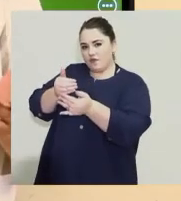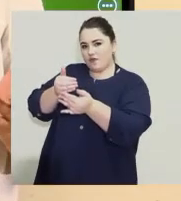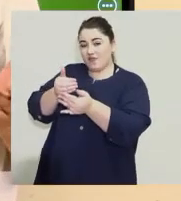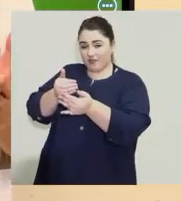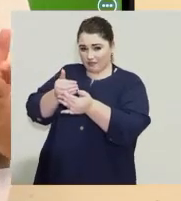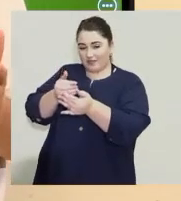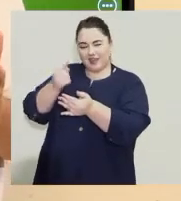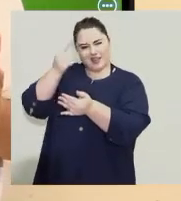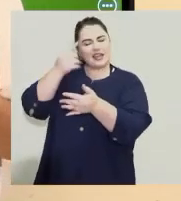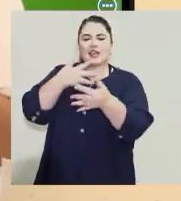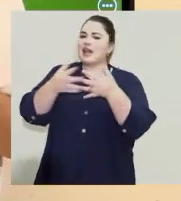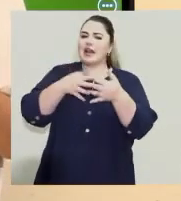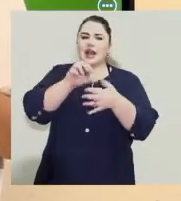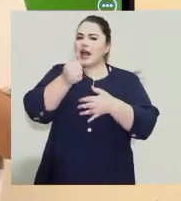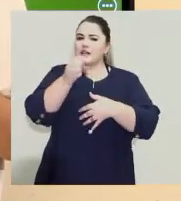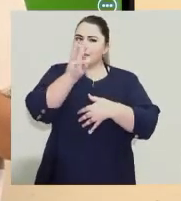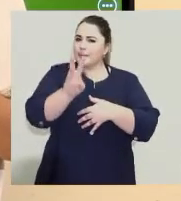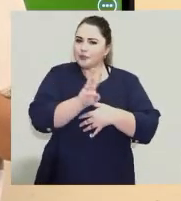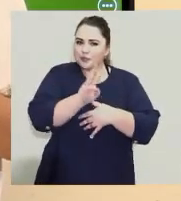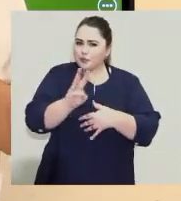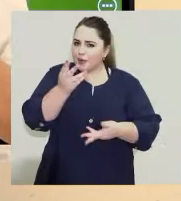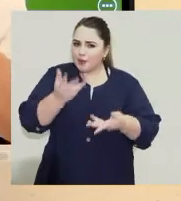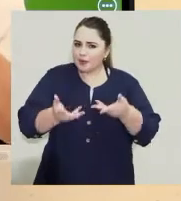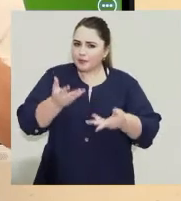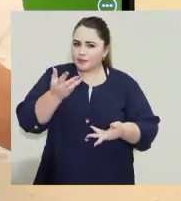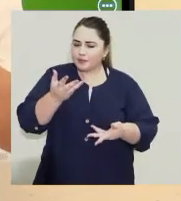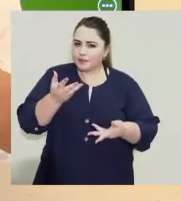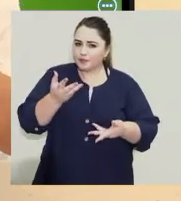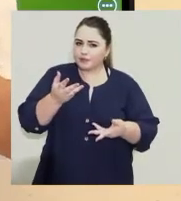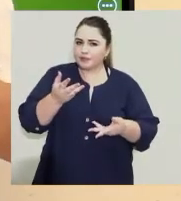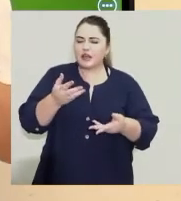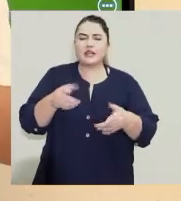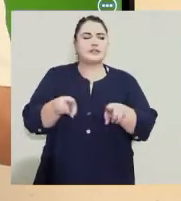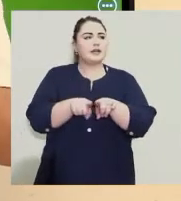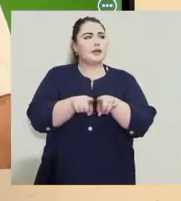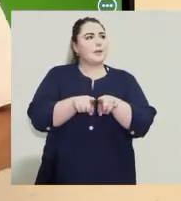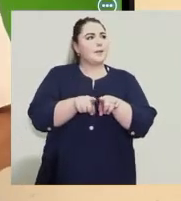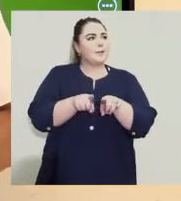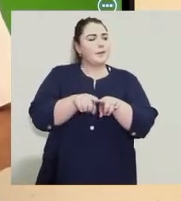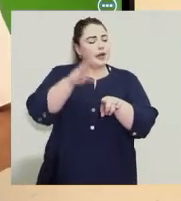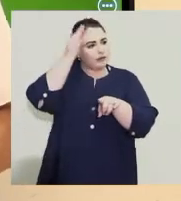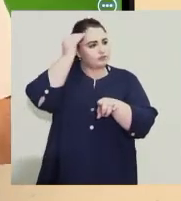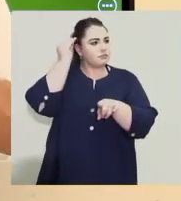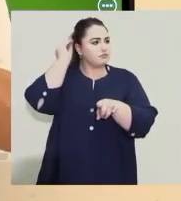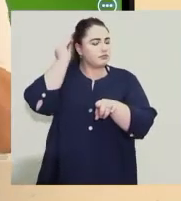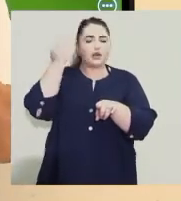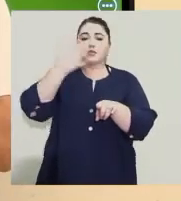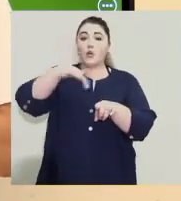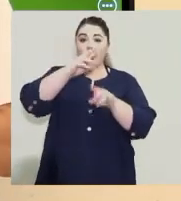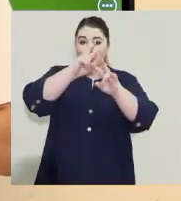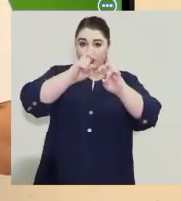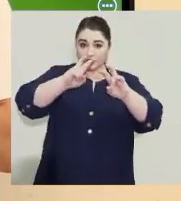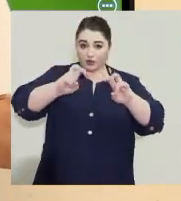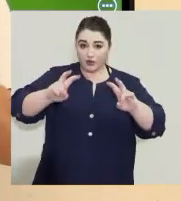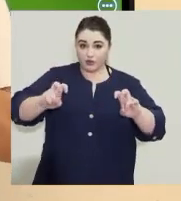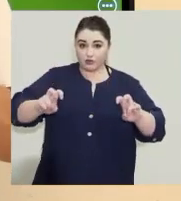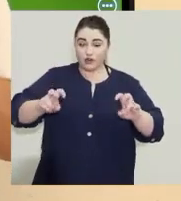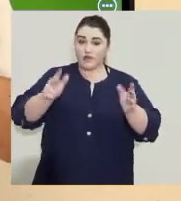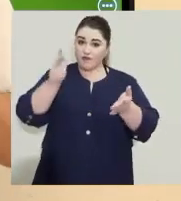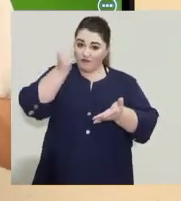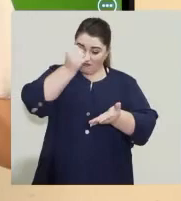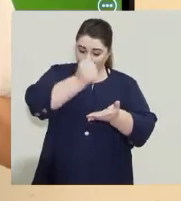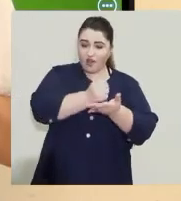other precautions? Things like keeping in mind that you want to make your investigation valid